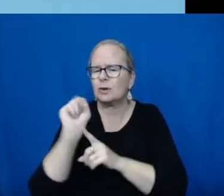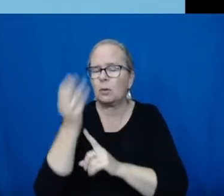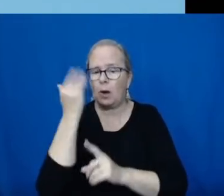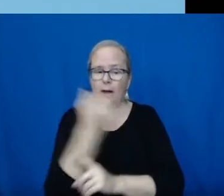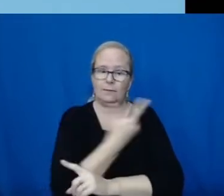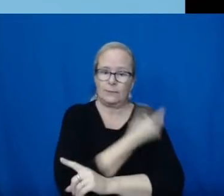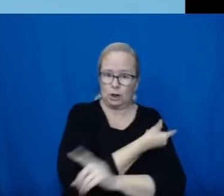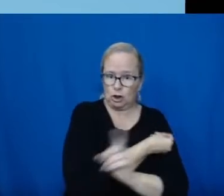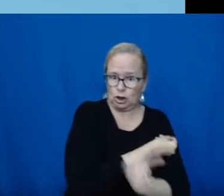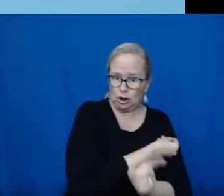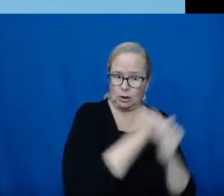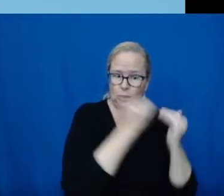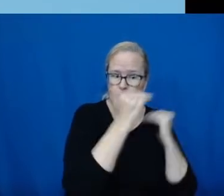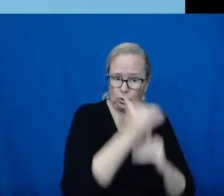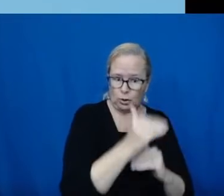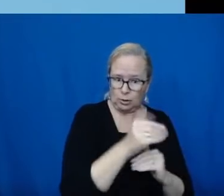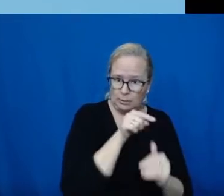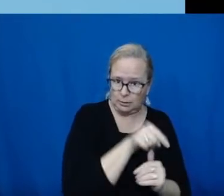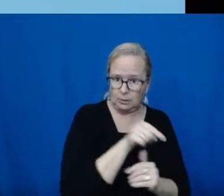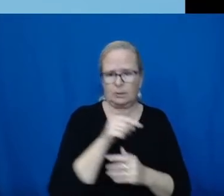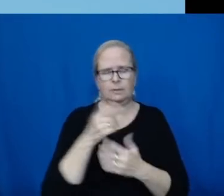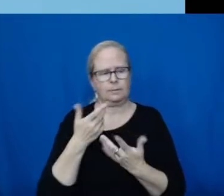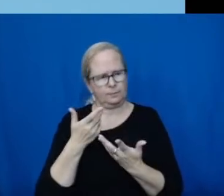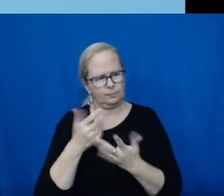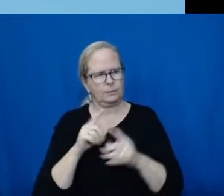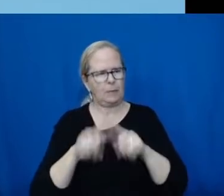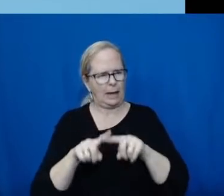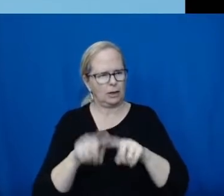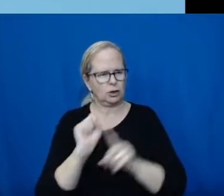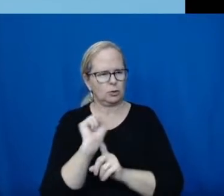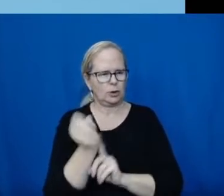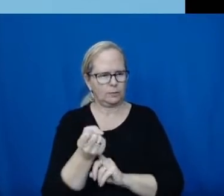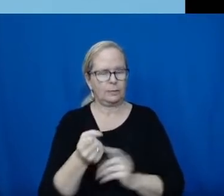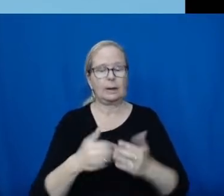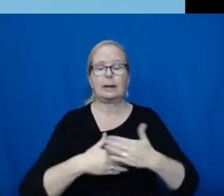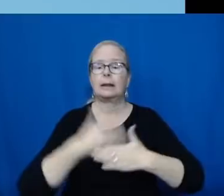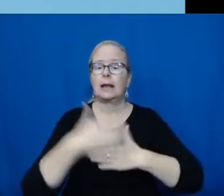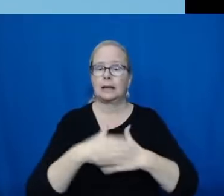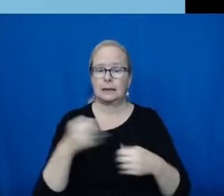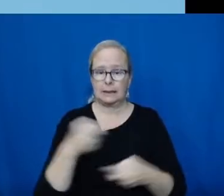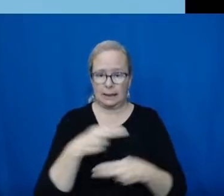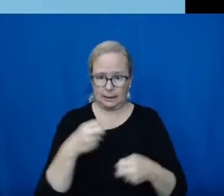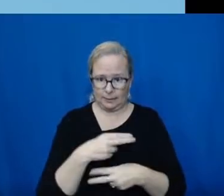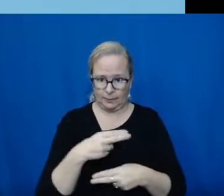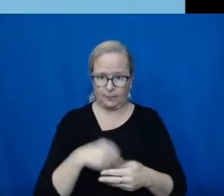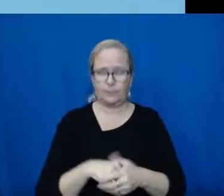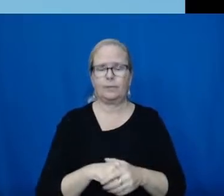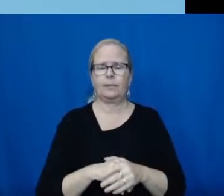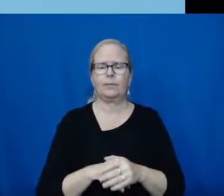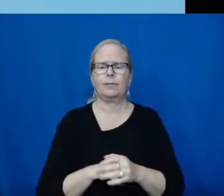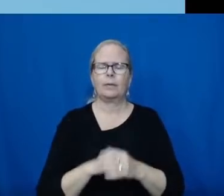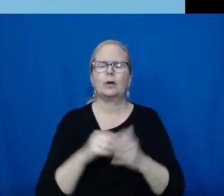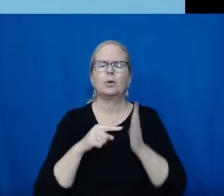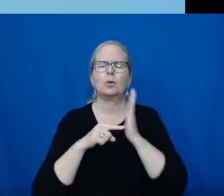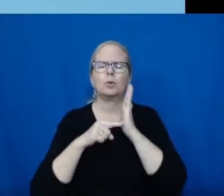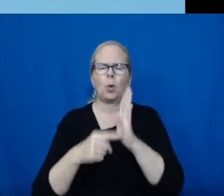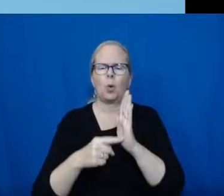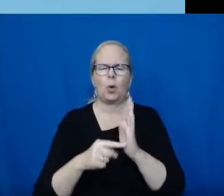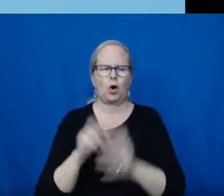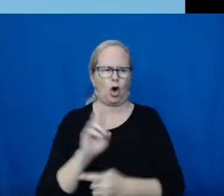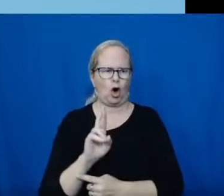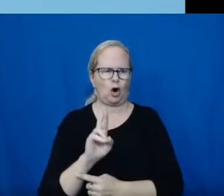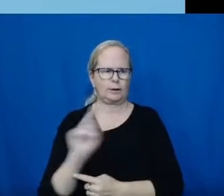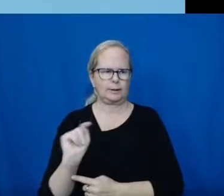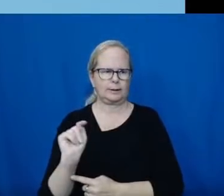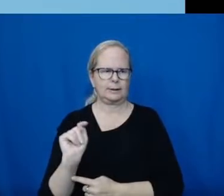So here's the illustration of different RTs. When it's above 1, so, and starting from 100 cases. So when it's